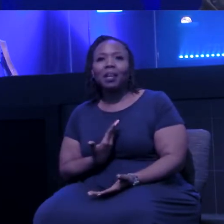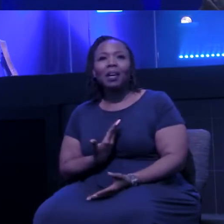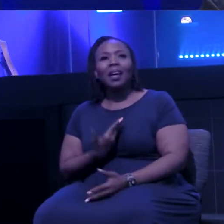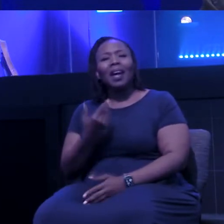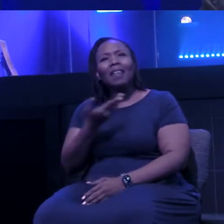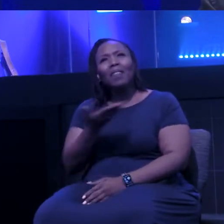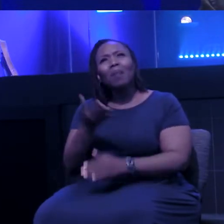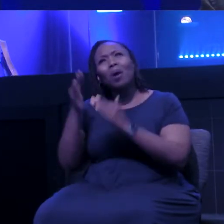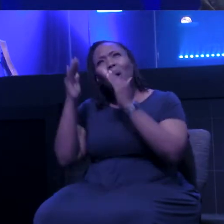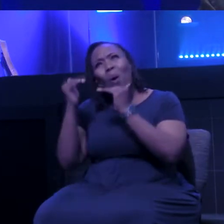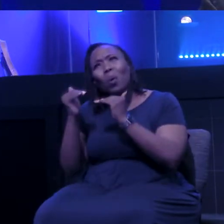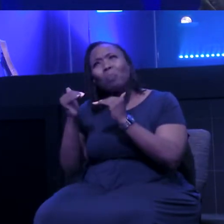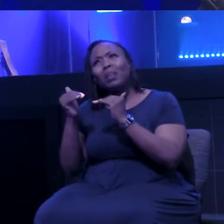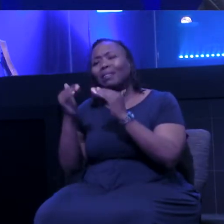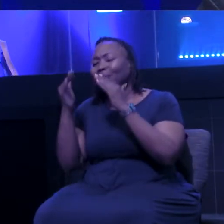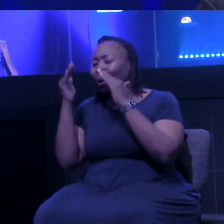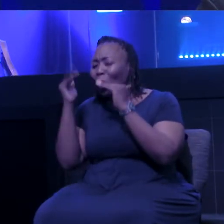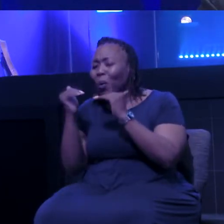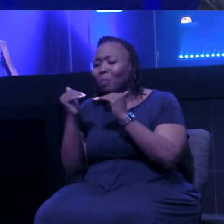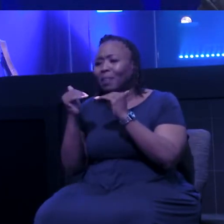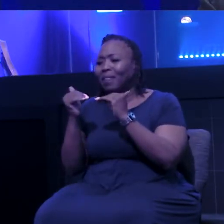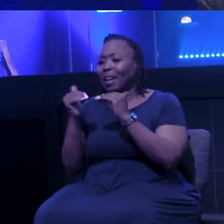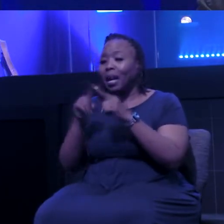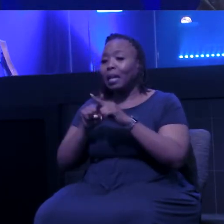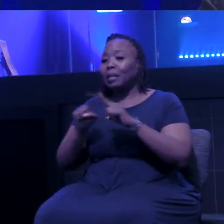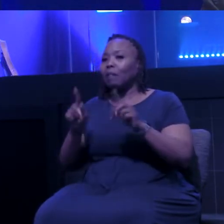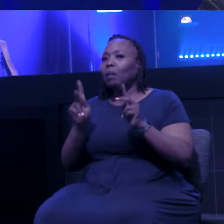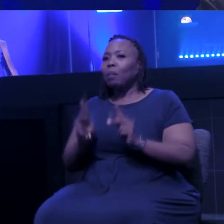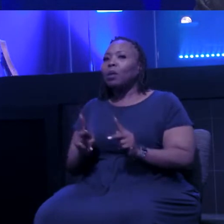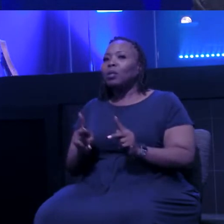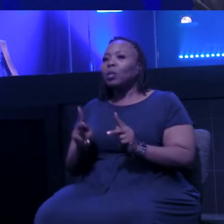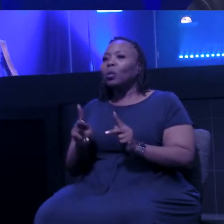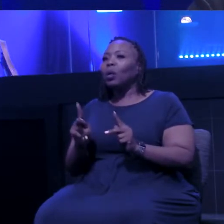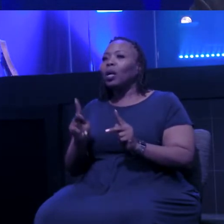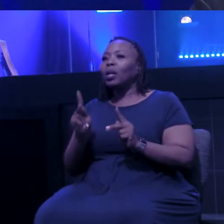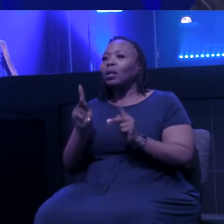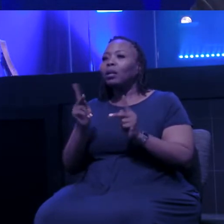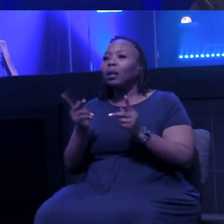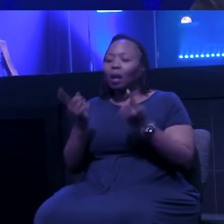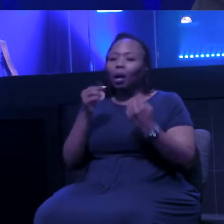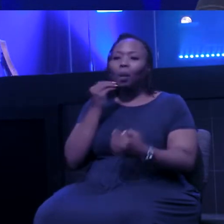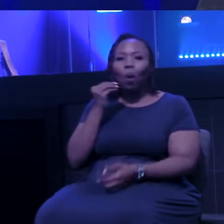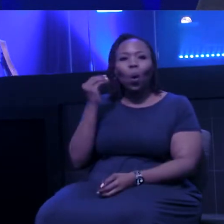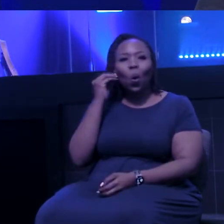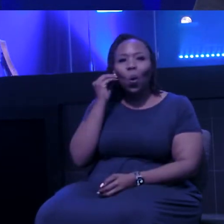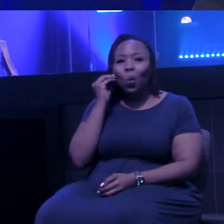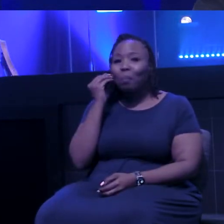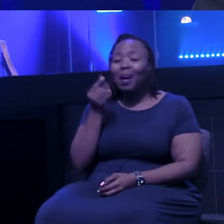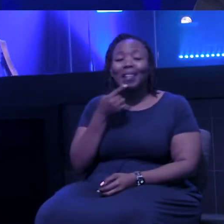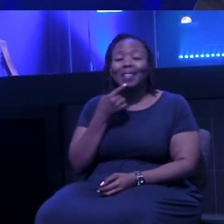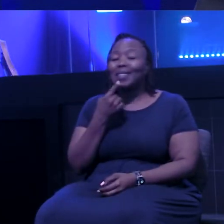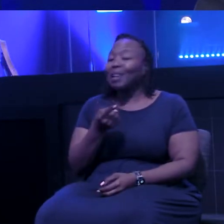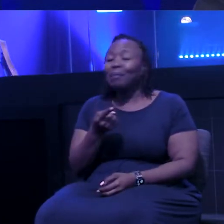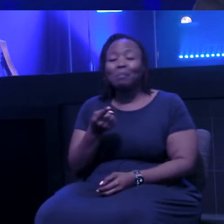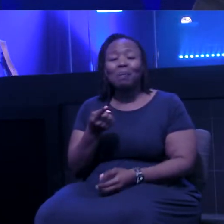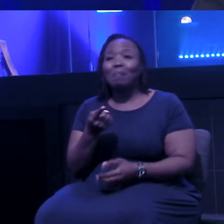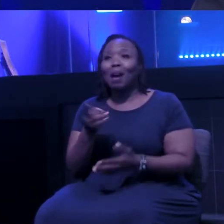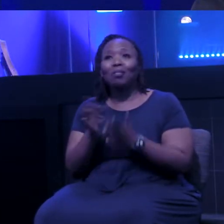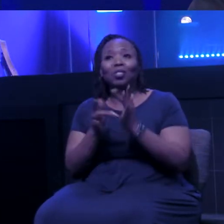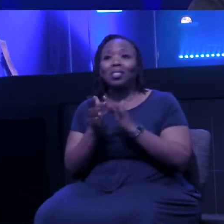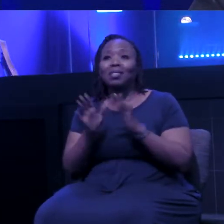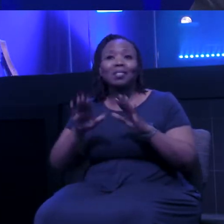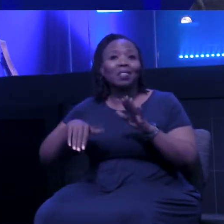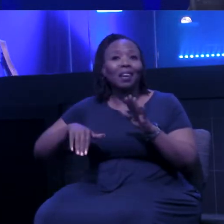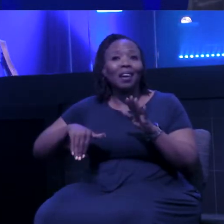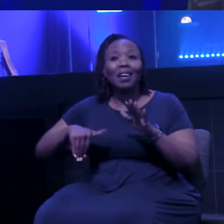hoping that somebody new would come home, you know. And I didn't tell them about Jesus, my encounter with Jesus yet,